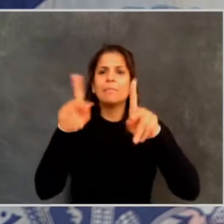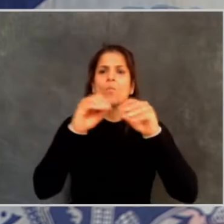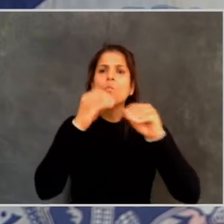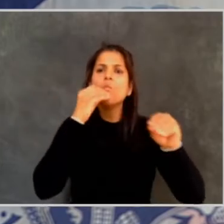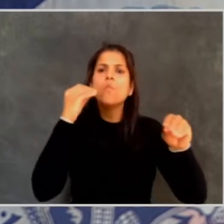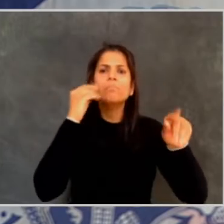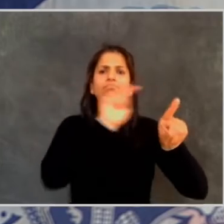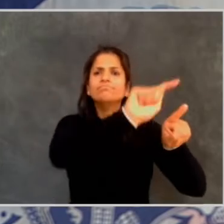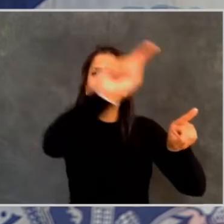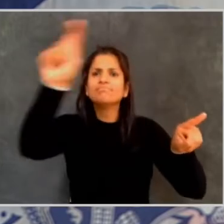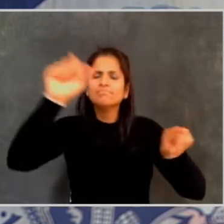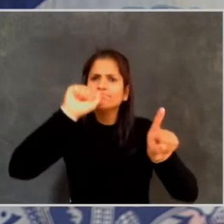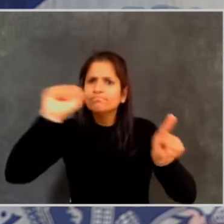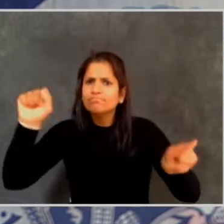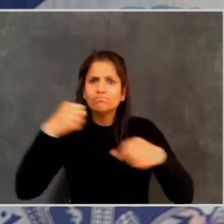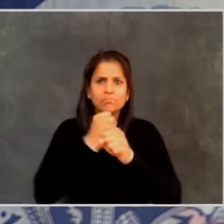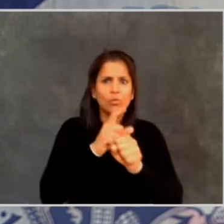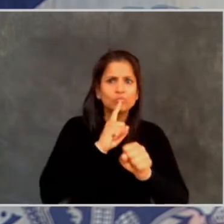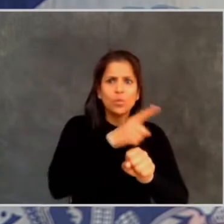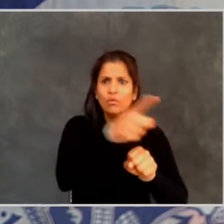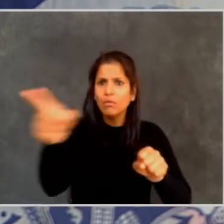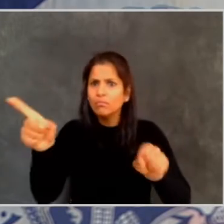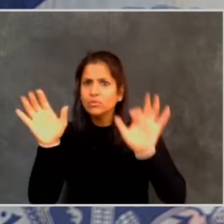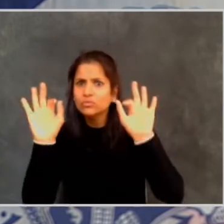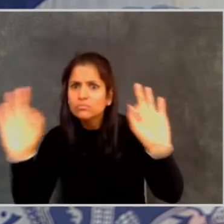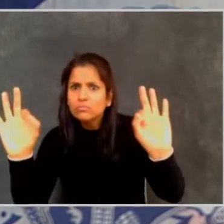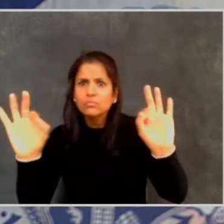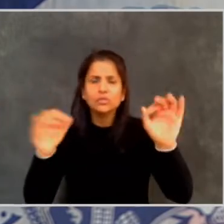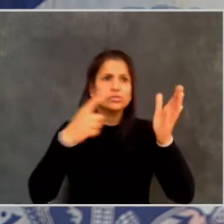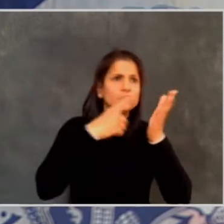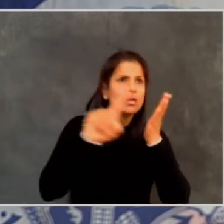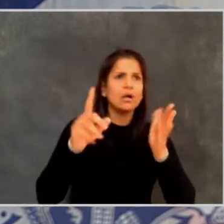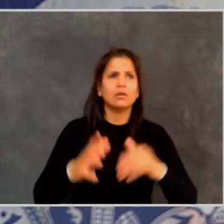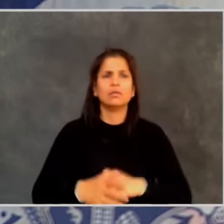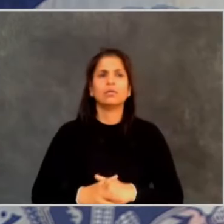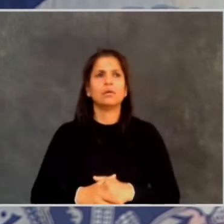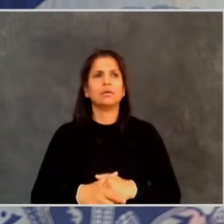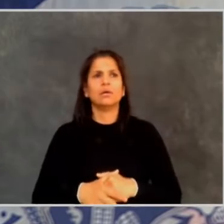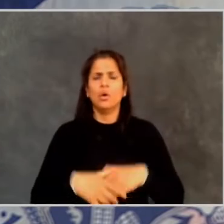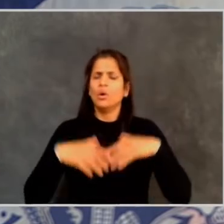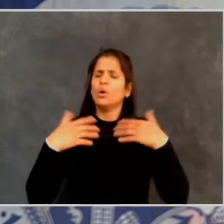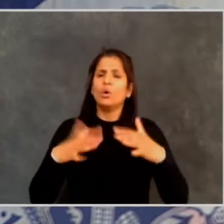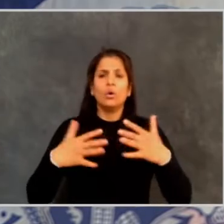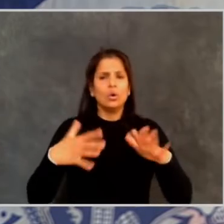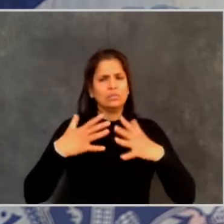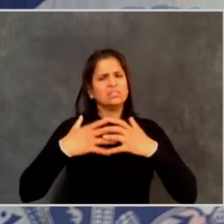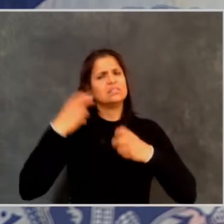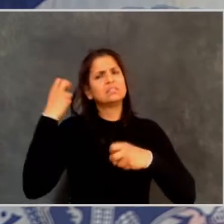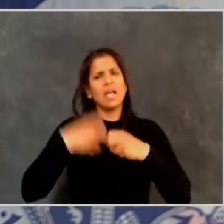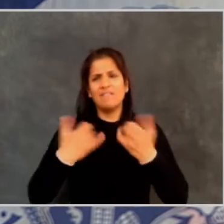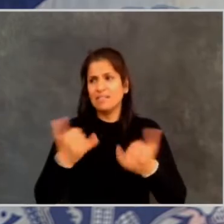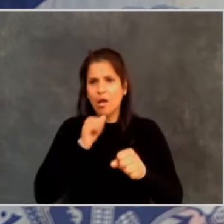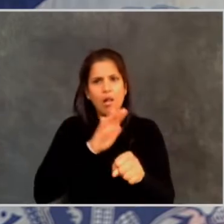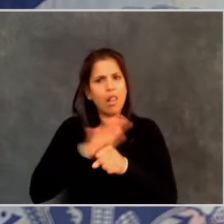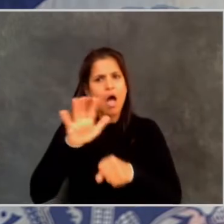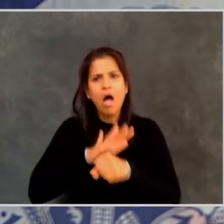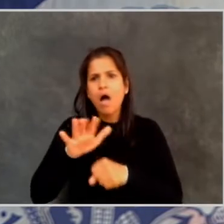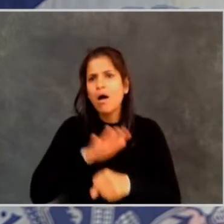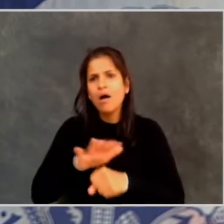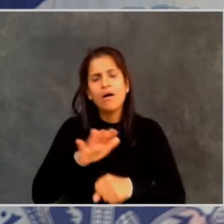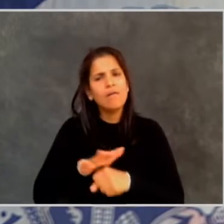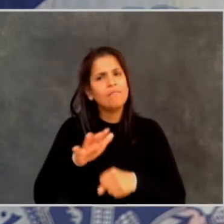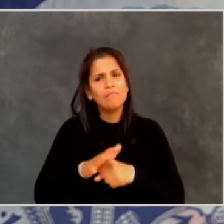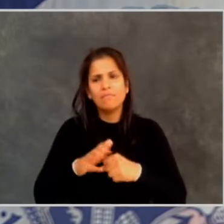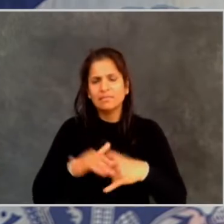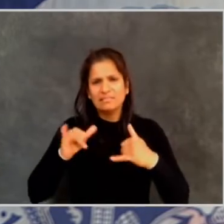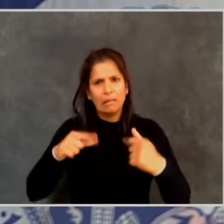helpful. So I think it's quite clear there's been huge amount of communication, huge amount of direction given to people, huge